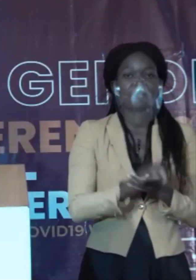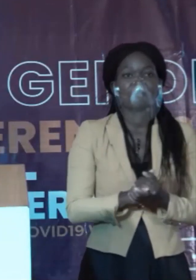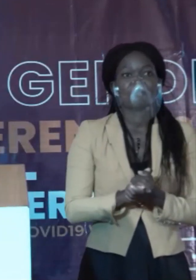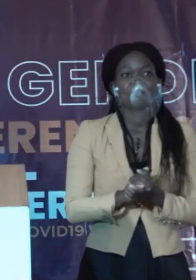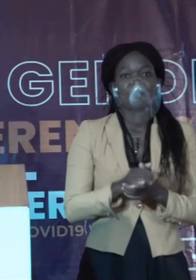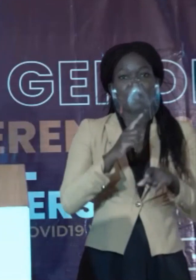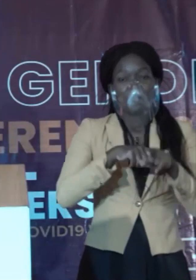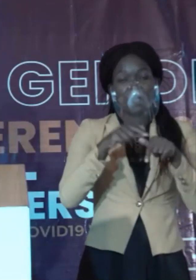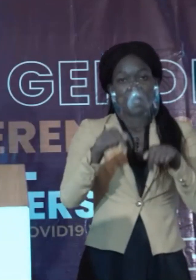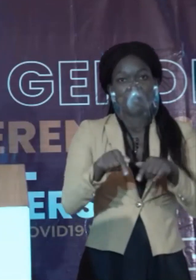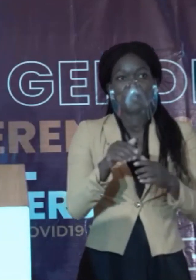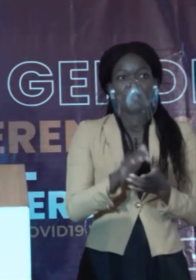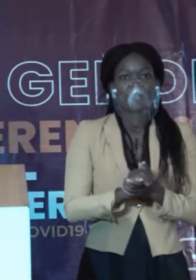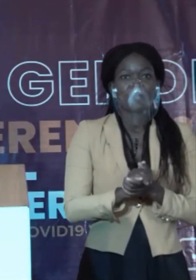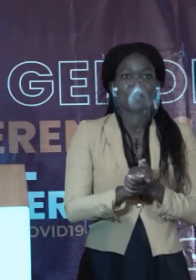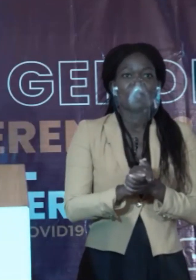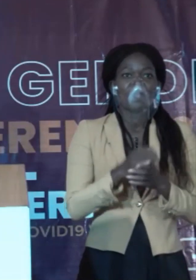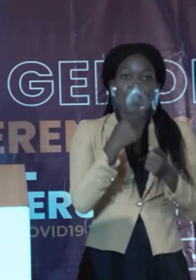now is number 3,